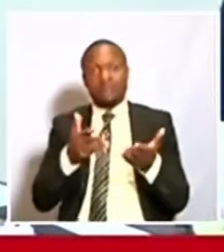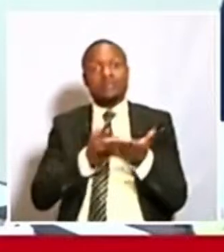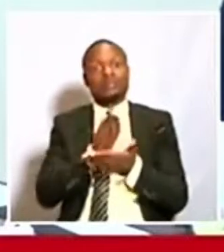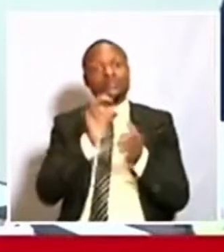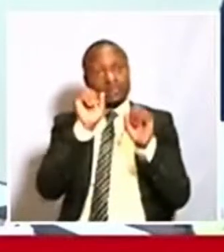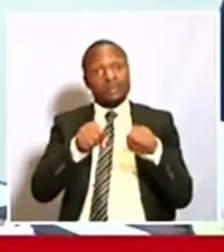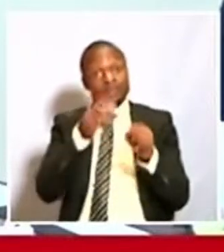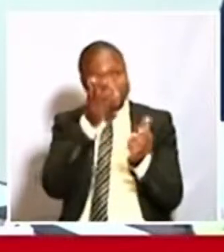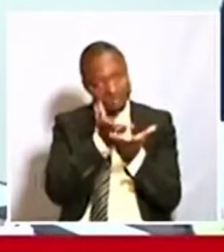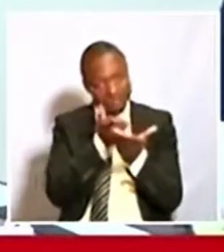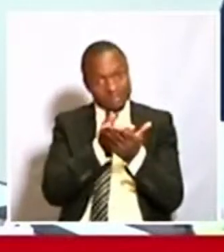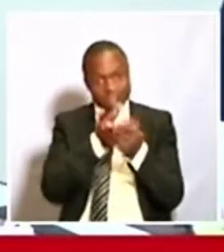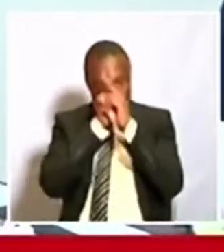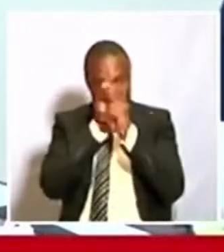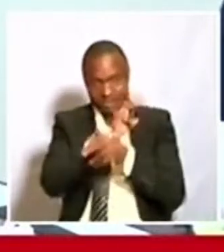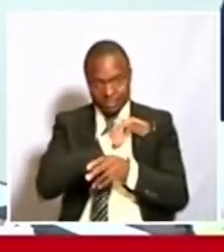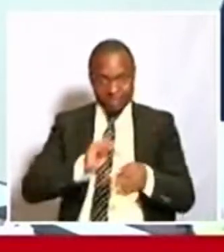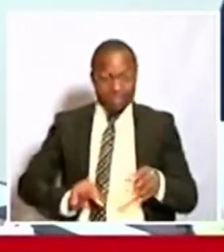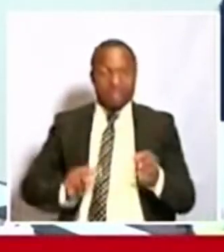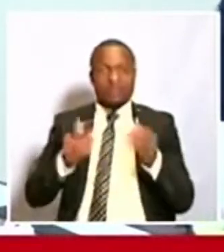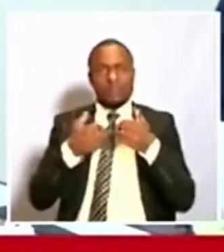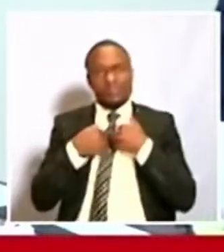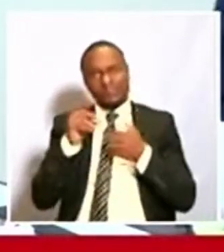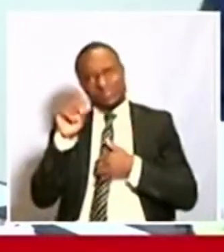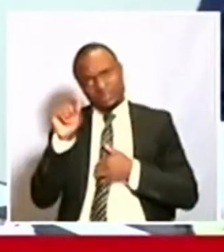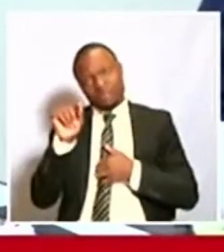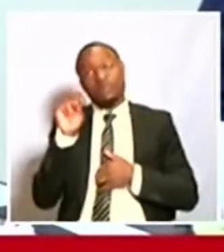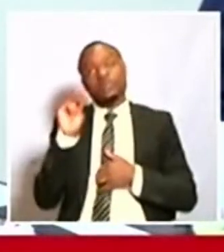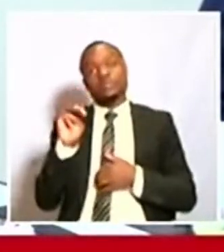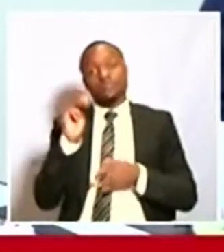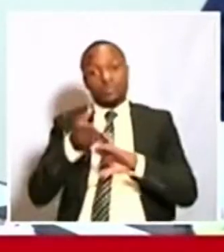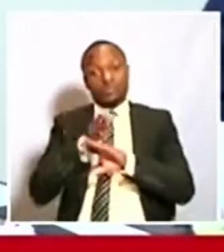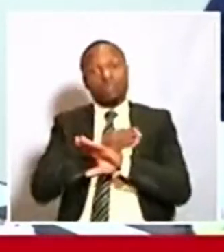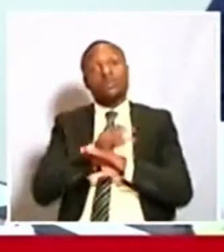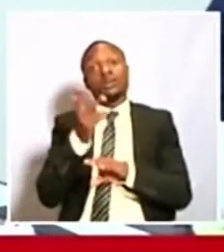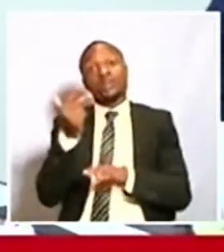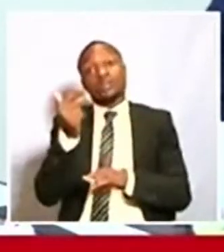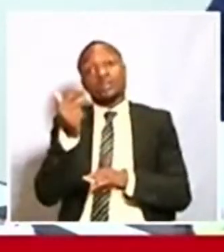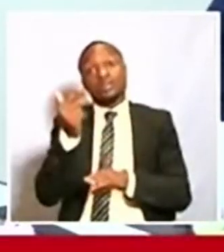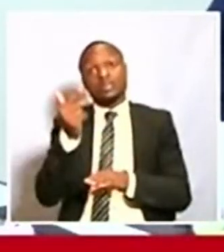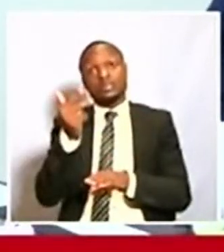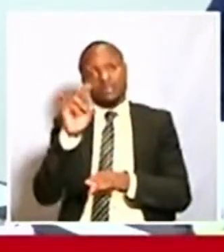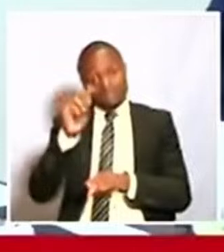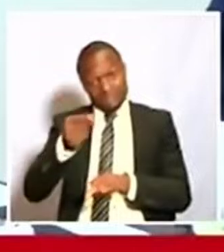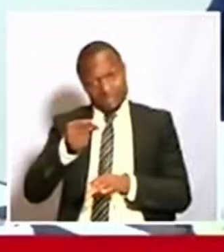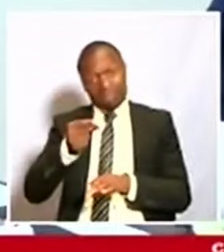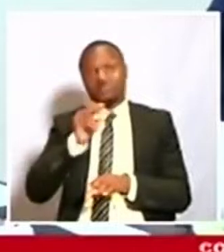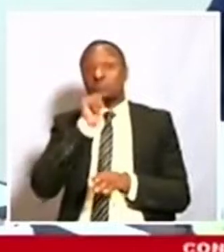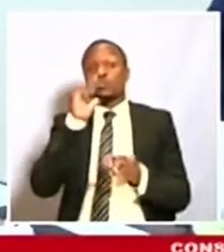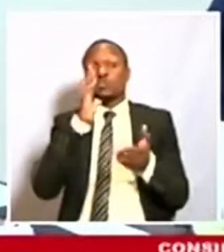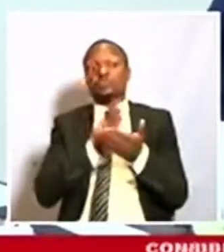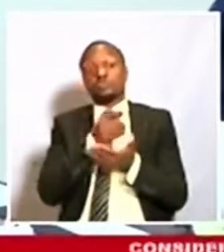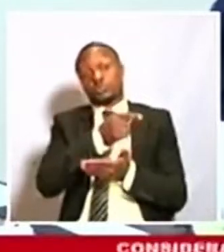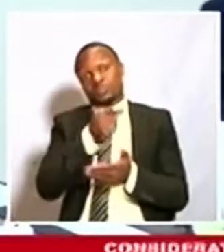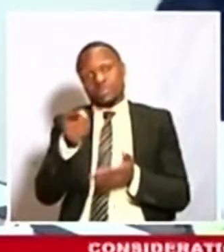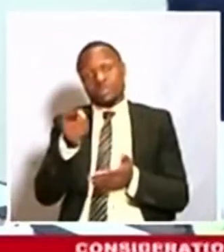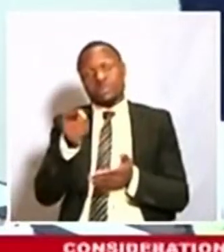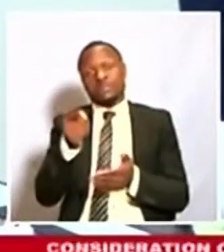would suggest that honorable members, we only have about 20 minutes before 13 hours. So yes, I'm not stopping you